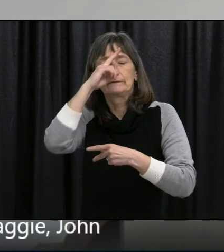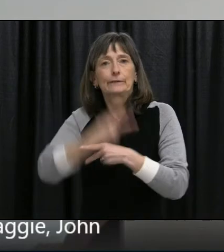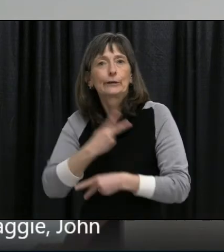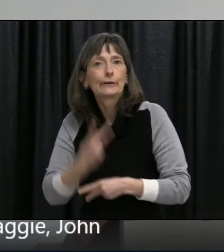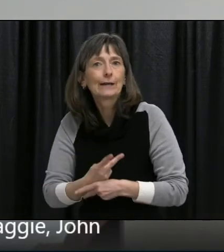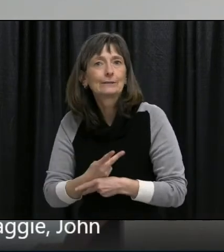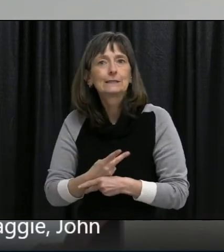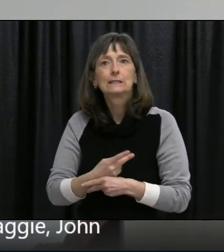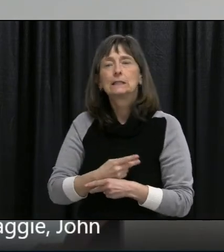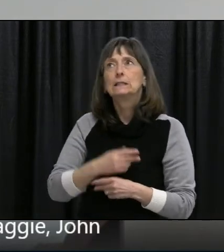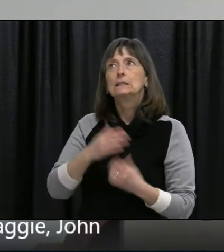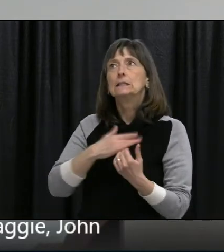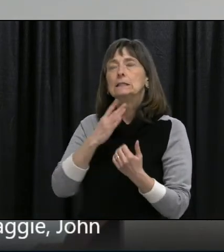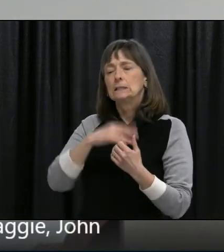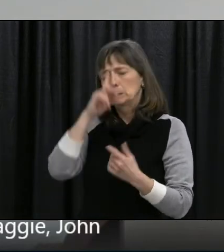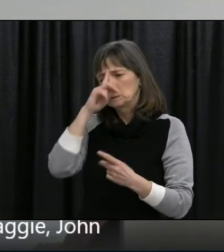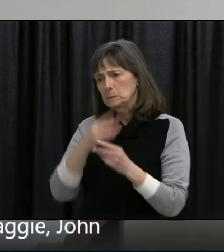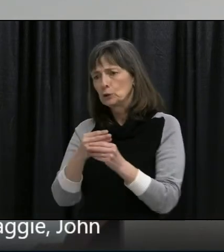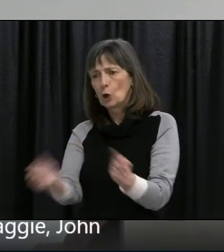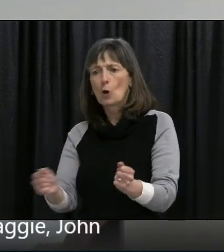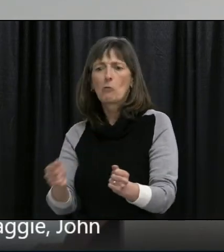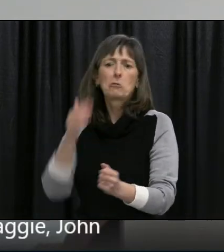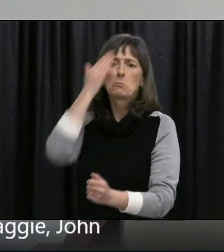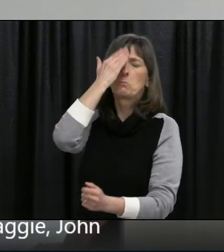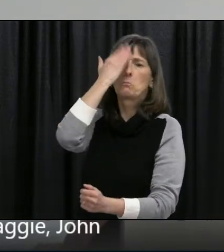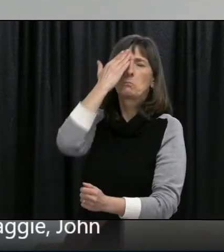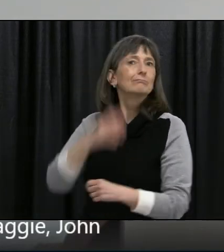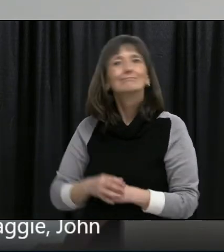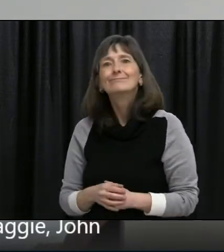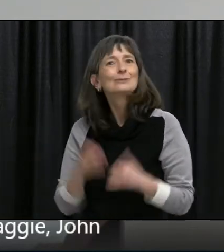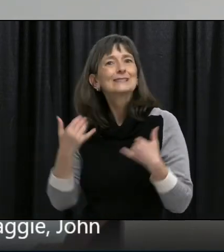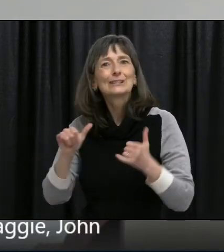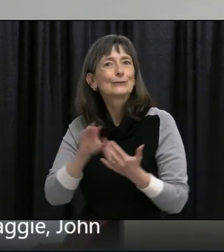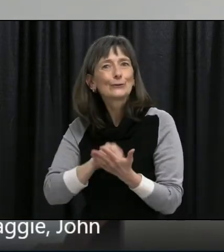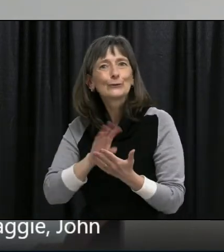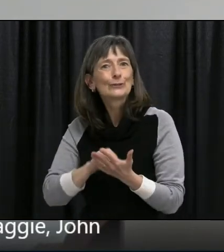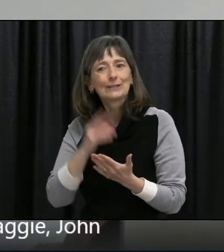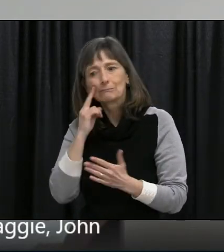it presents a major challenge because we're still learning about it.